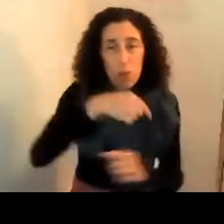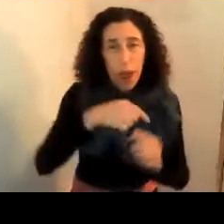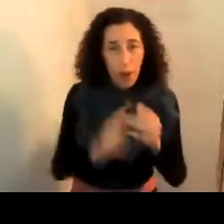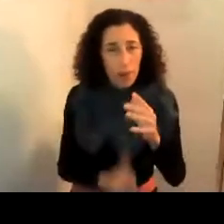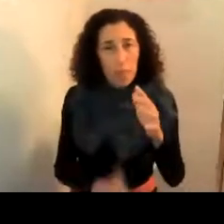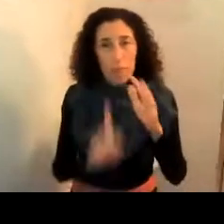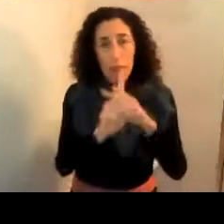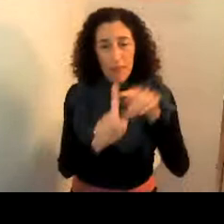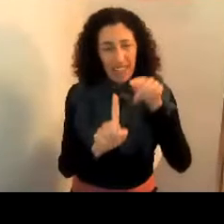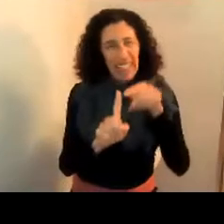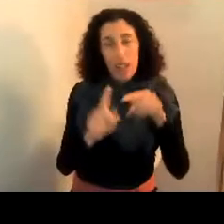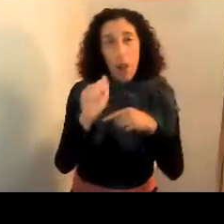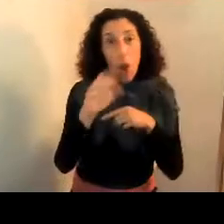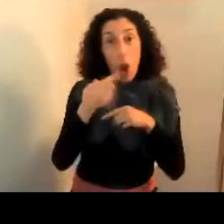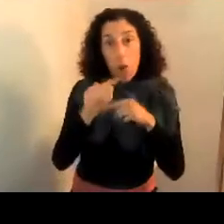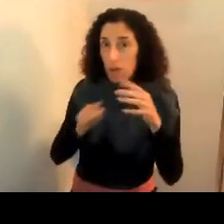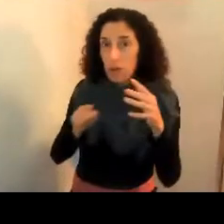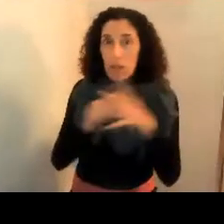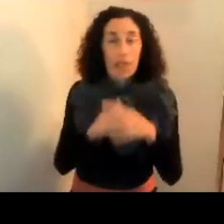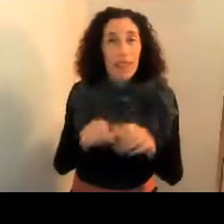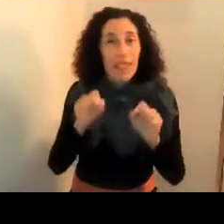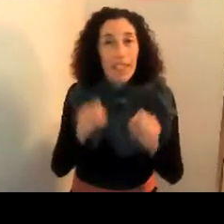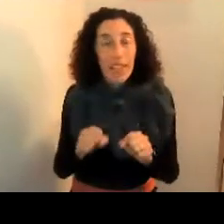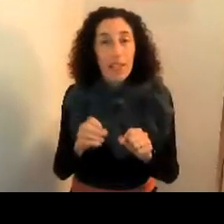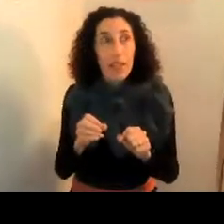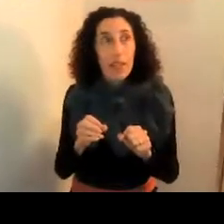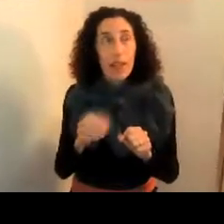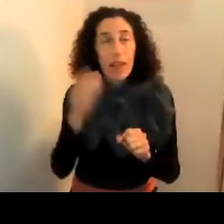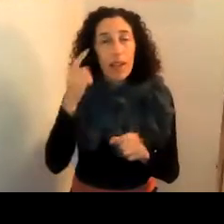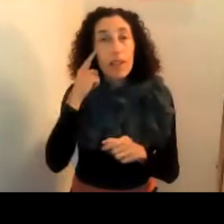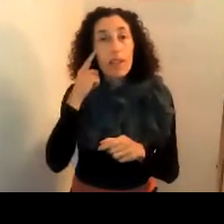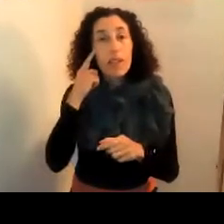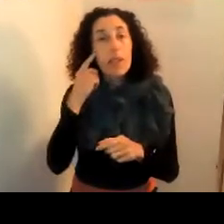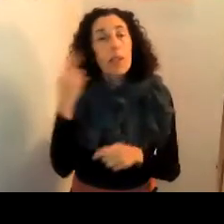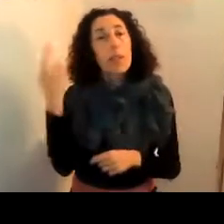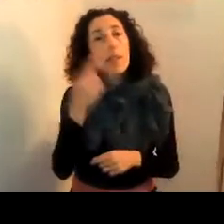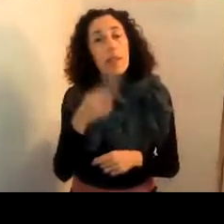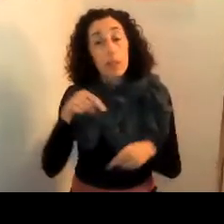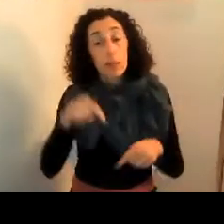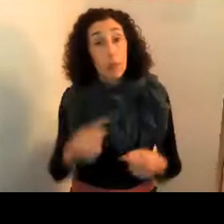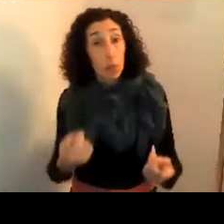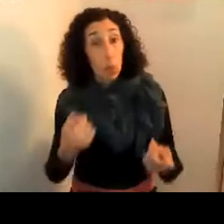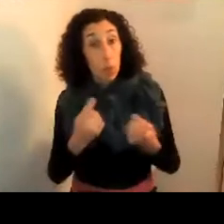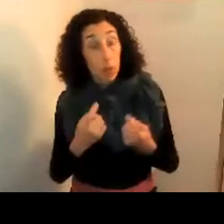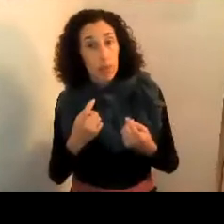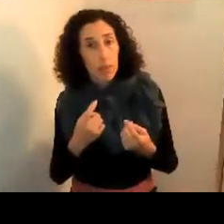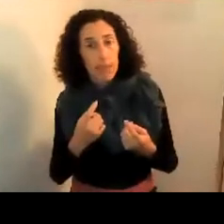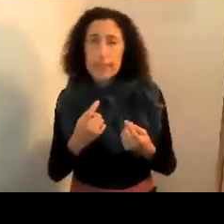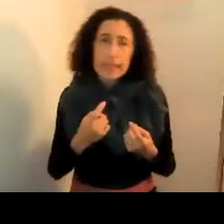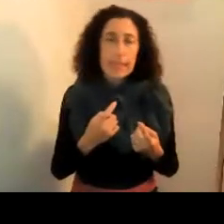so freely. I think that's why we're stumped with this question, right? And that is this